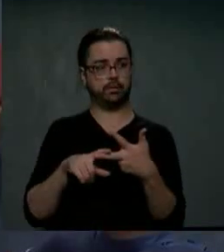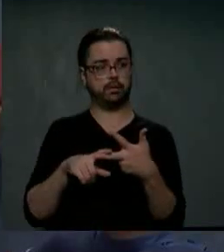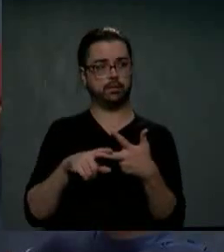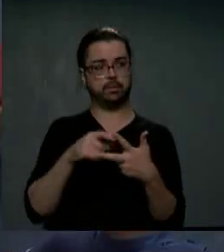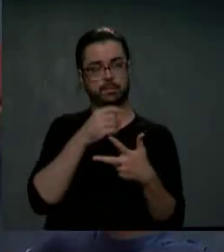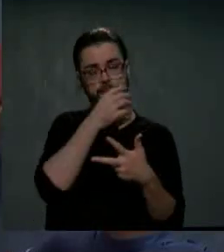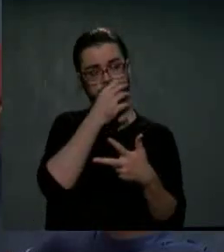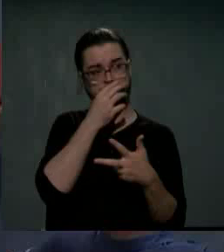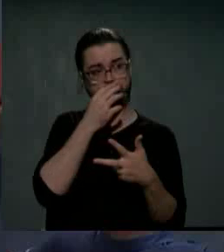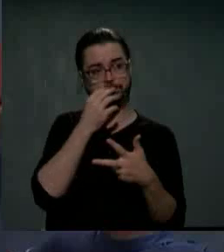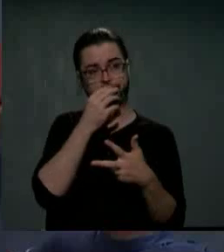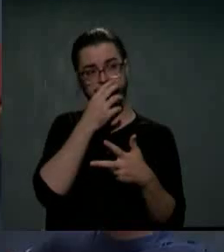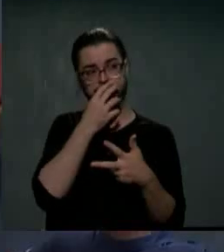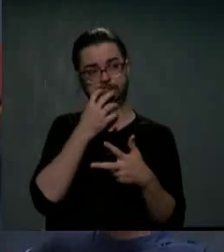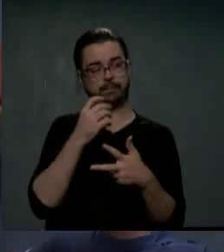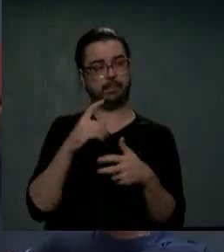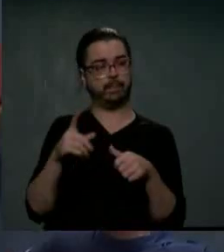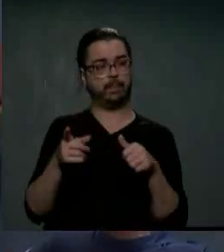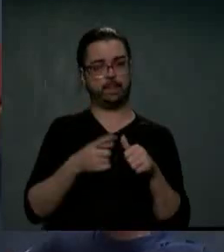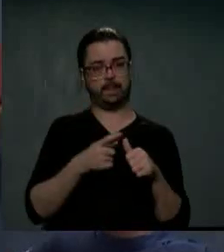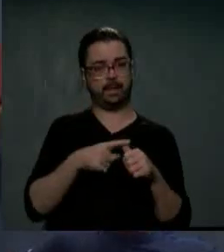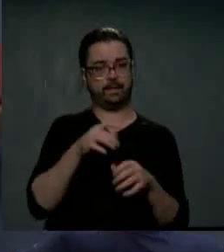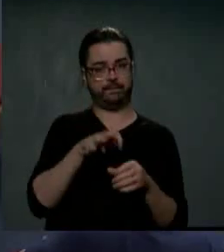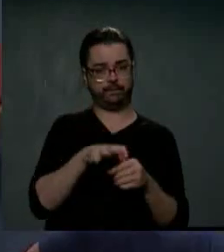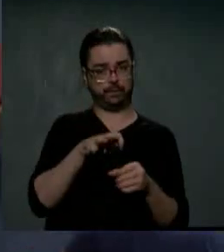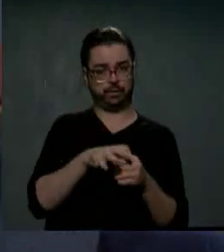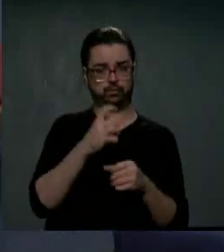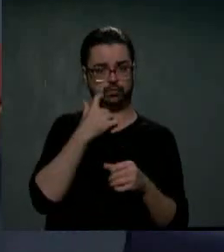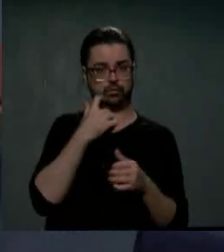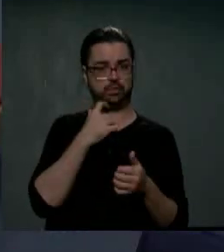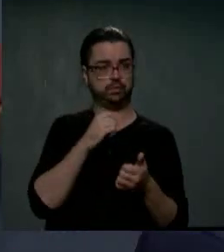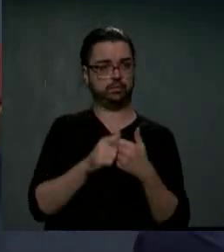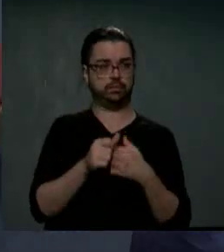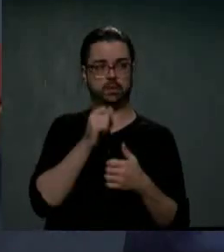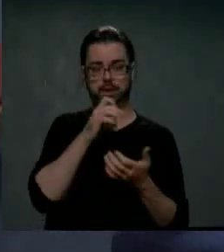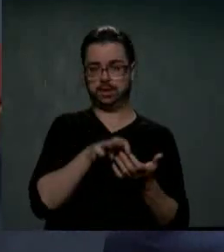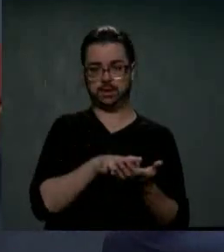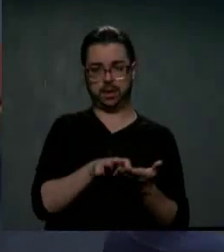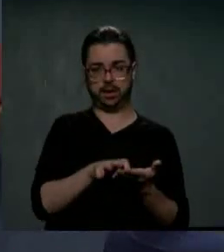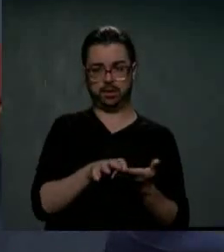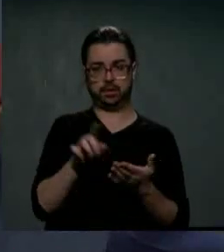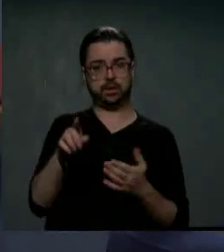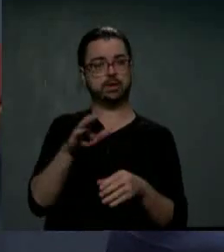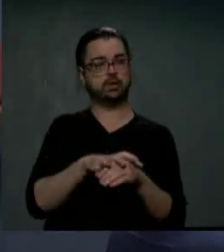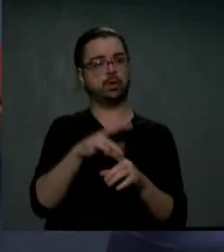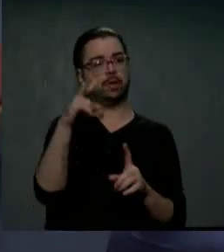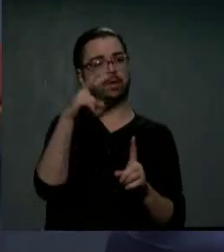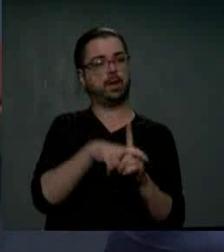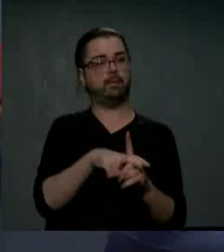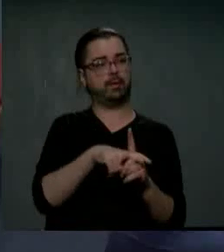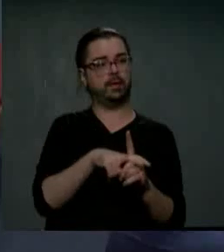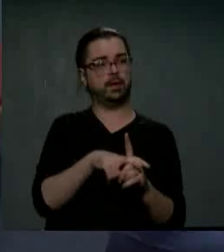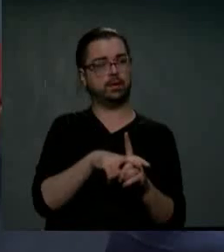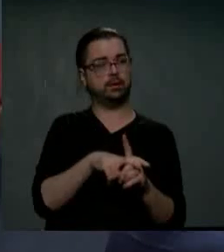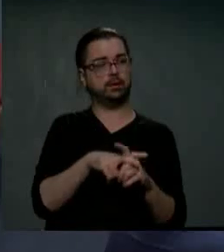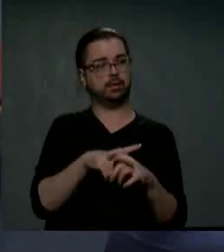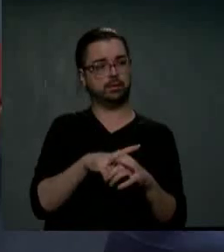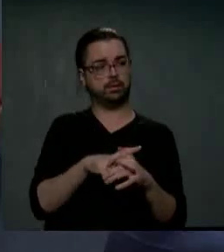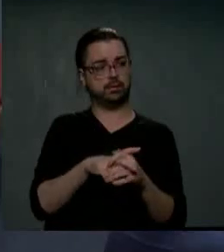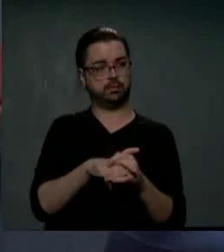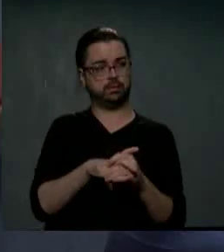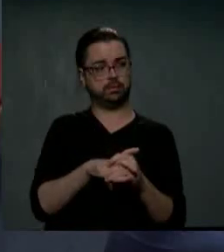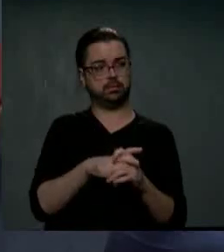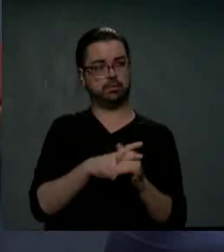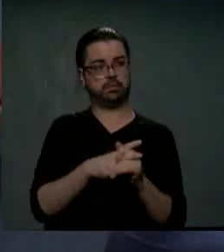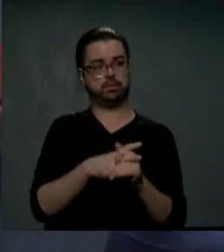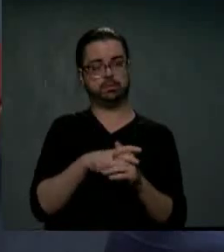separate. So the first vote we took doesn't count, or we? It's on the application. Okay, so that vote's